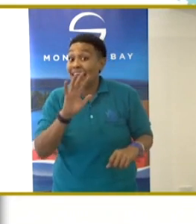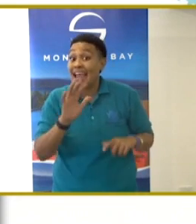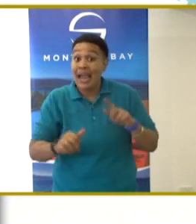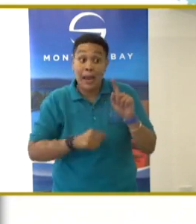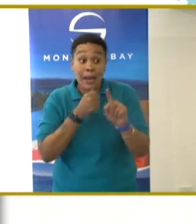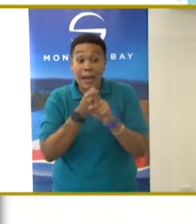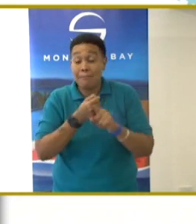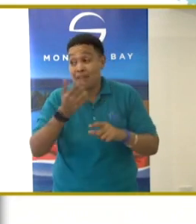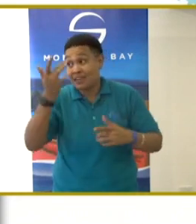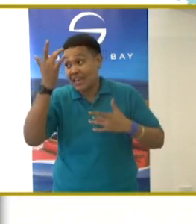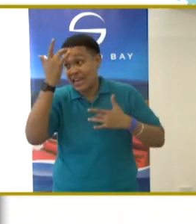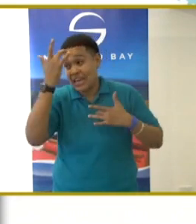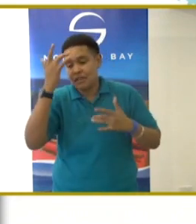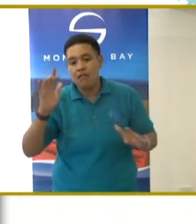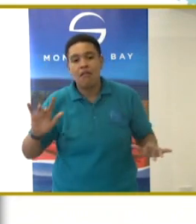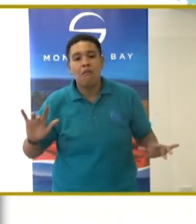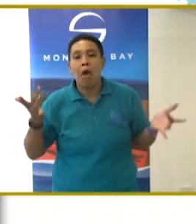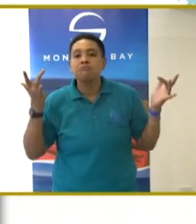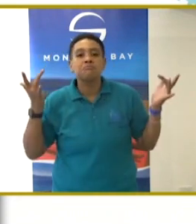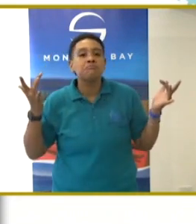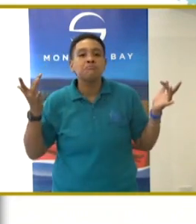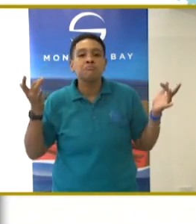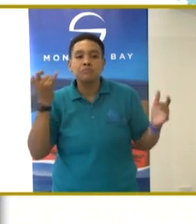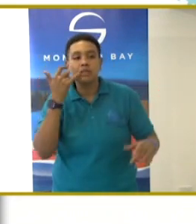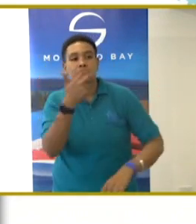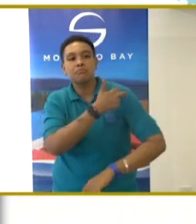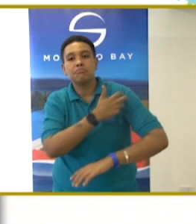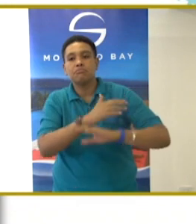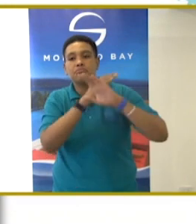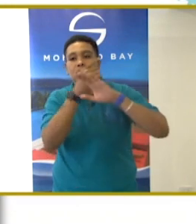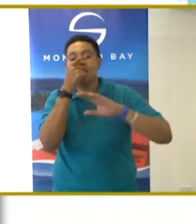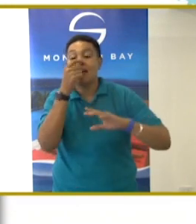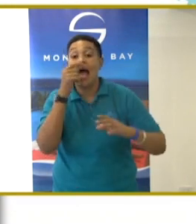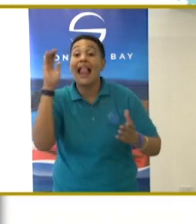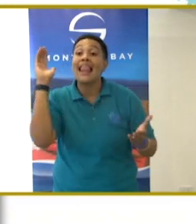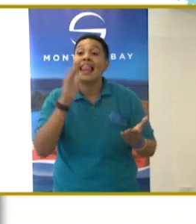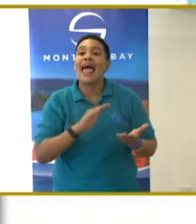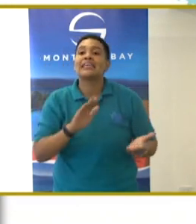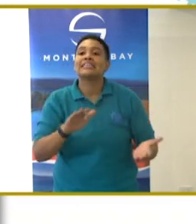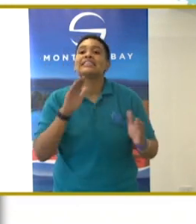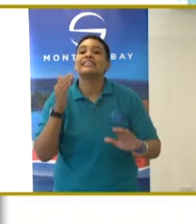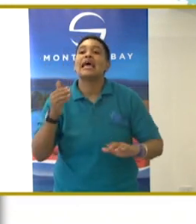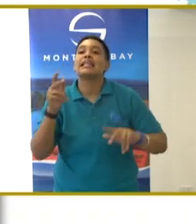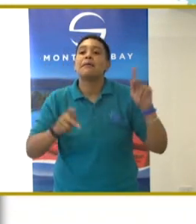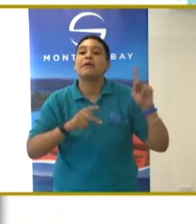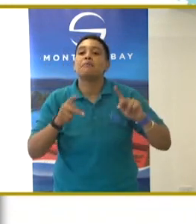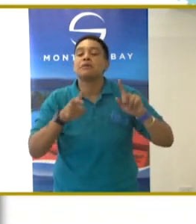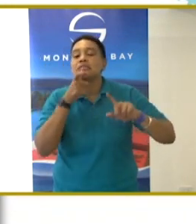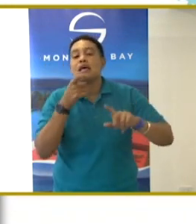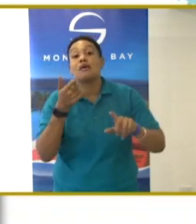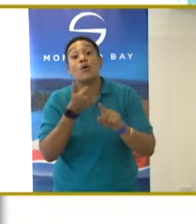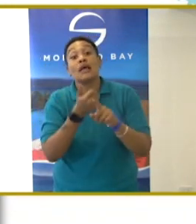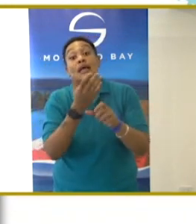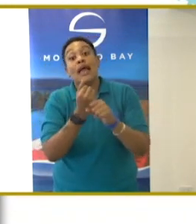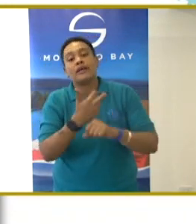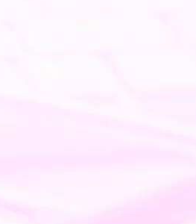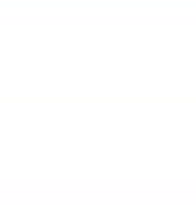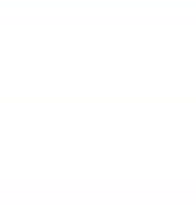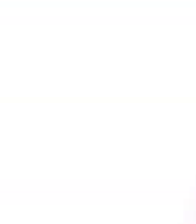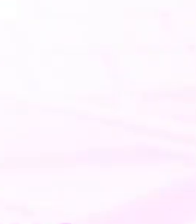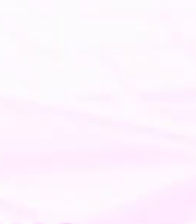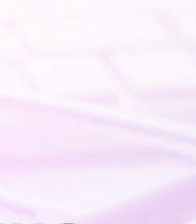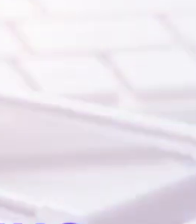the illness was much less, and they also had less deaths in persons who had received the